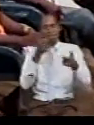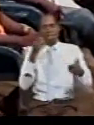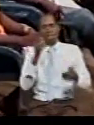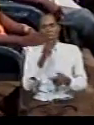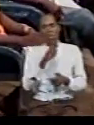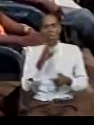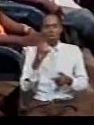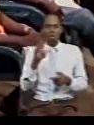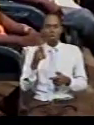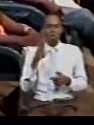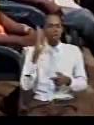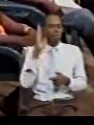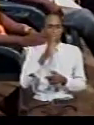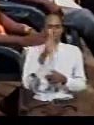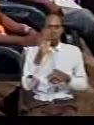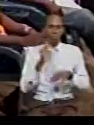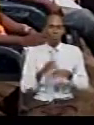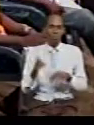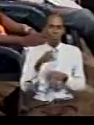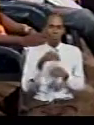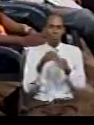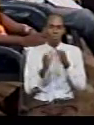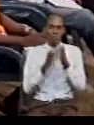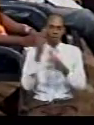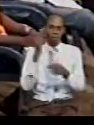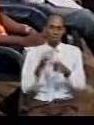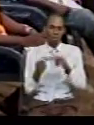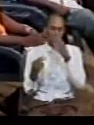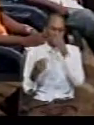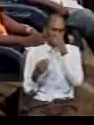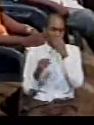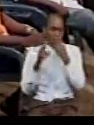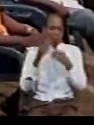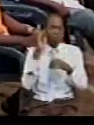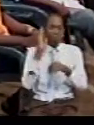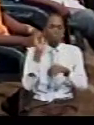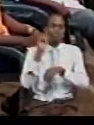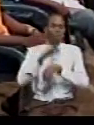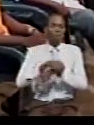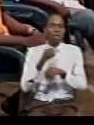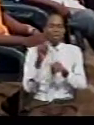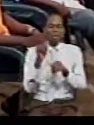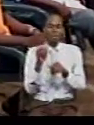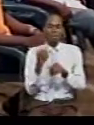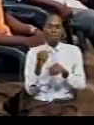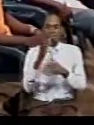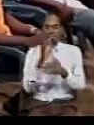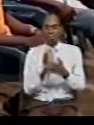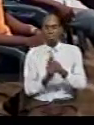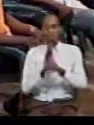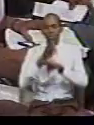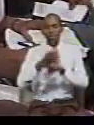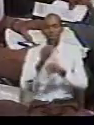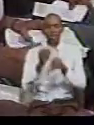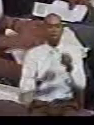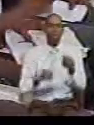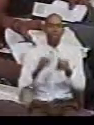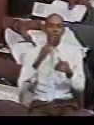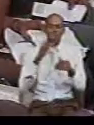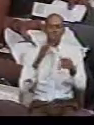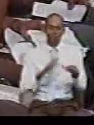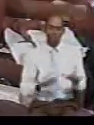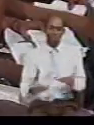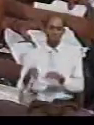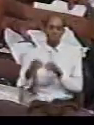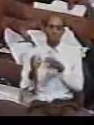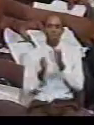You will cross every river. You will go beyond every mountain.